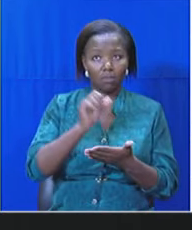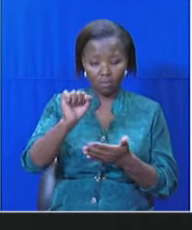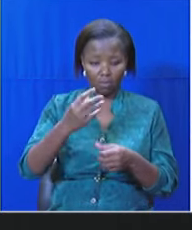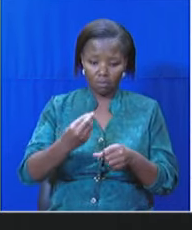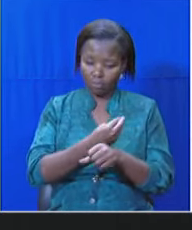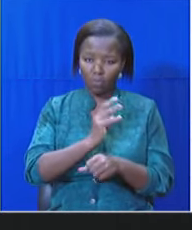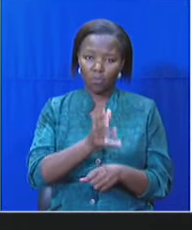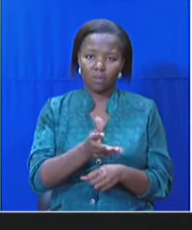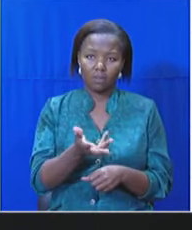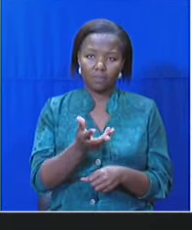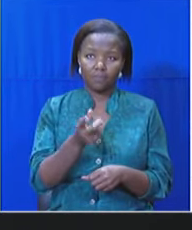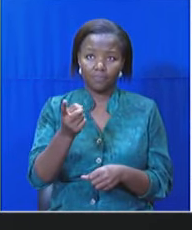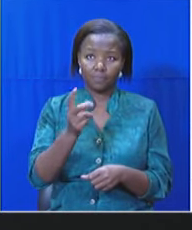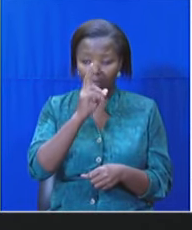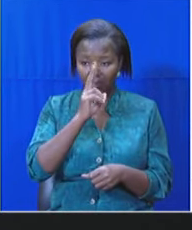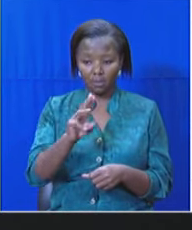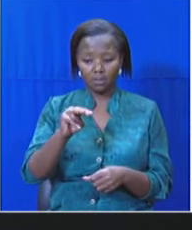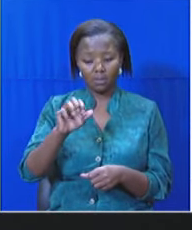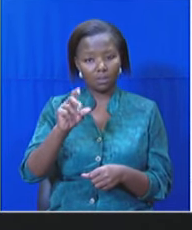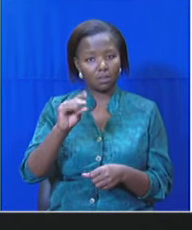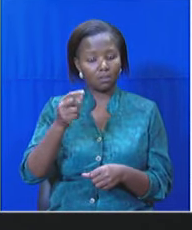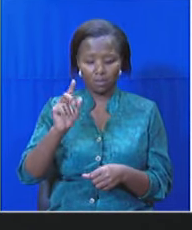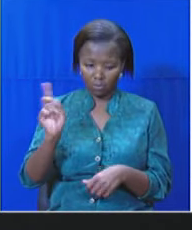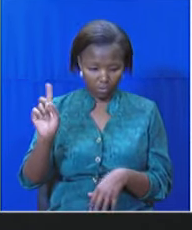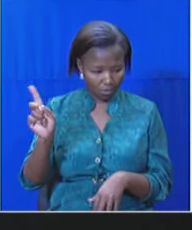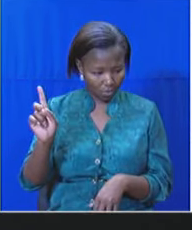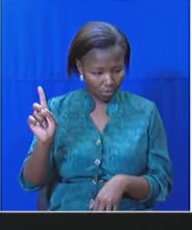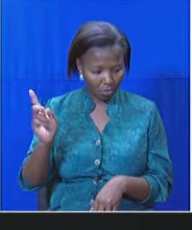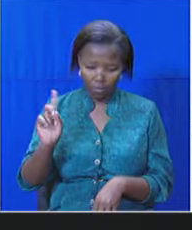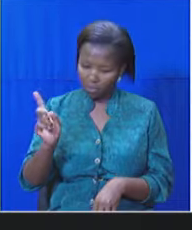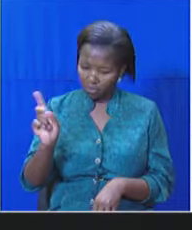time. Honorable Madisha. No, wait.